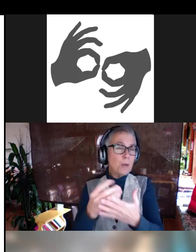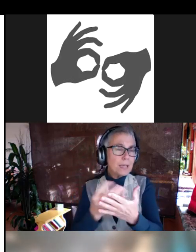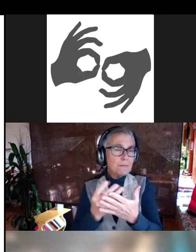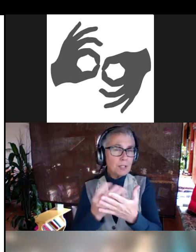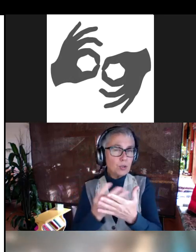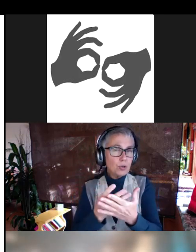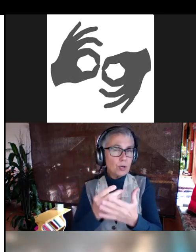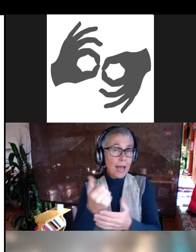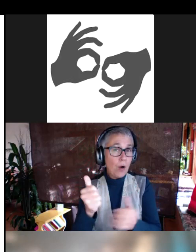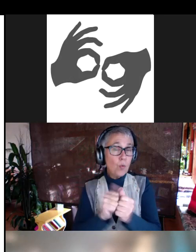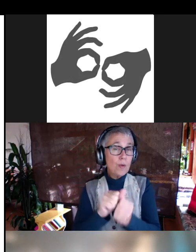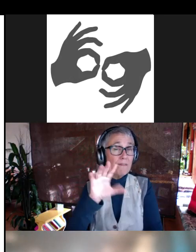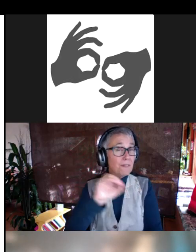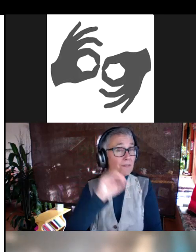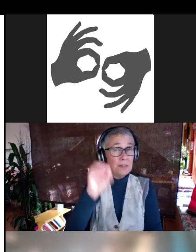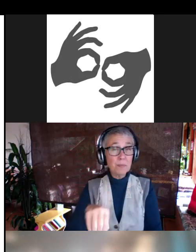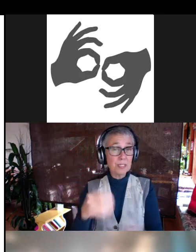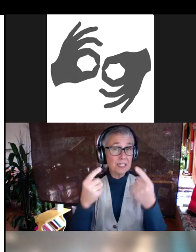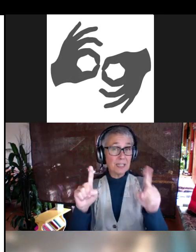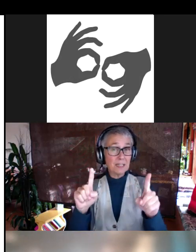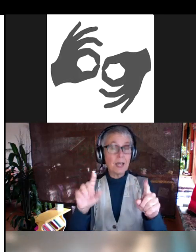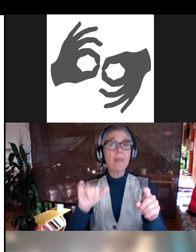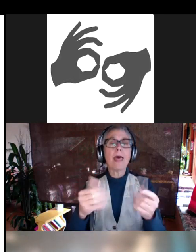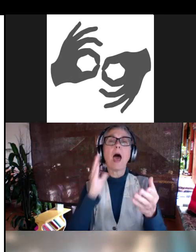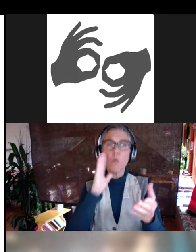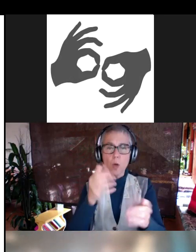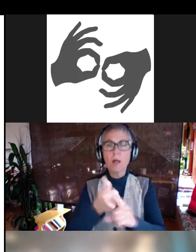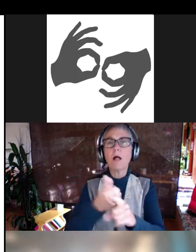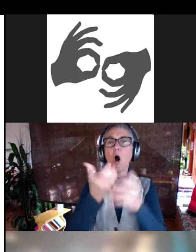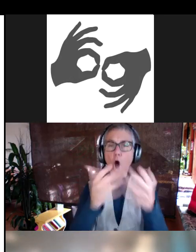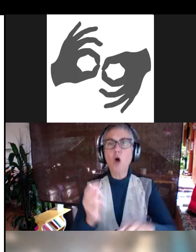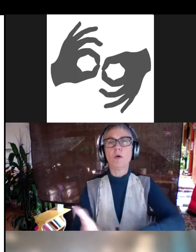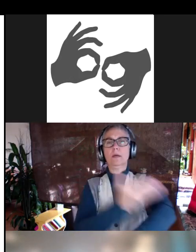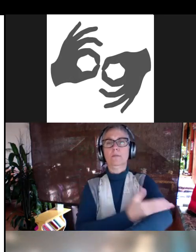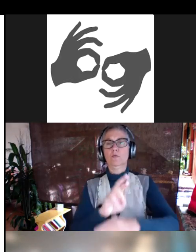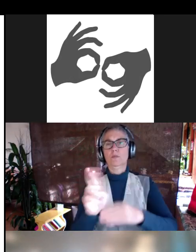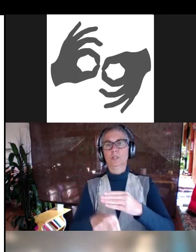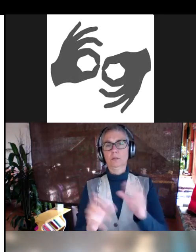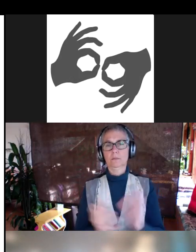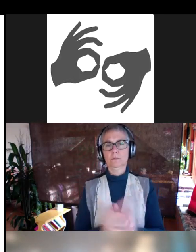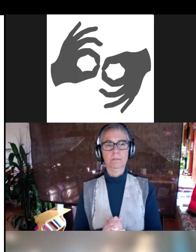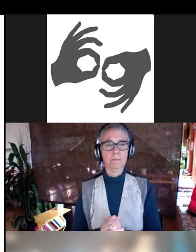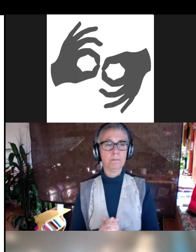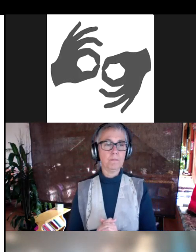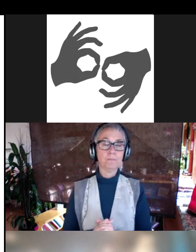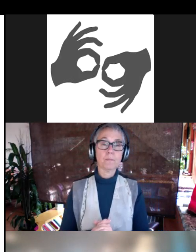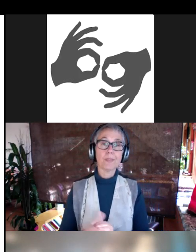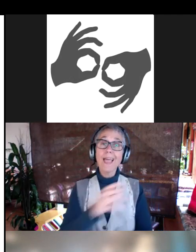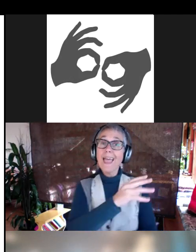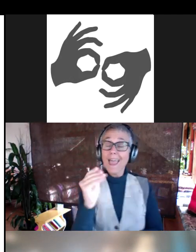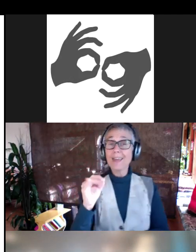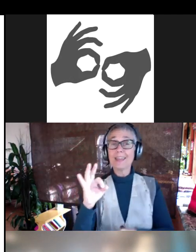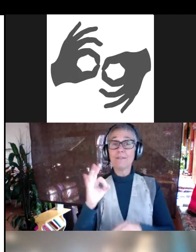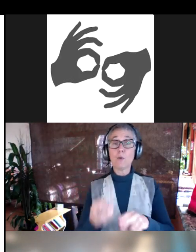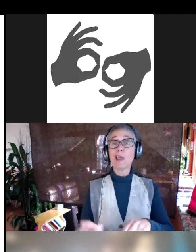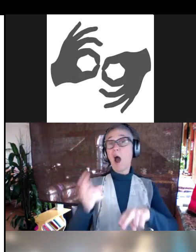rate, then that's enough to improve results. And what's more is that increasing this cutoff, so we've gone